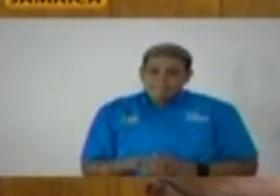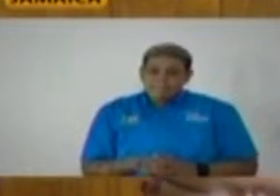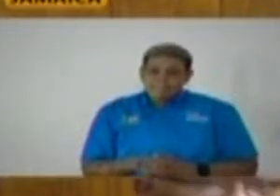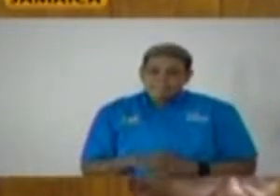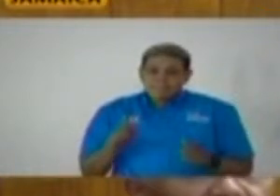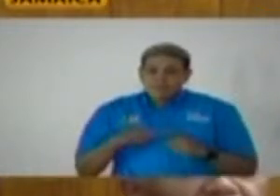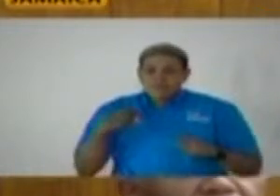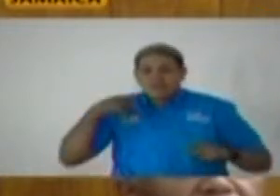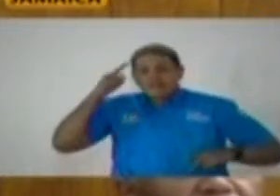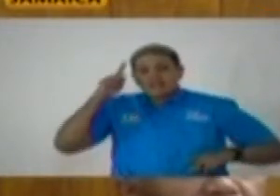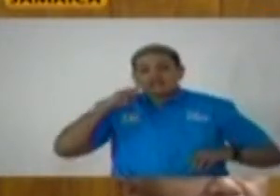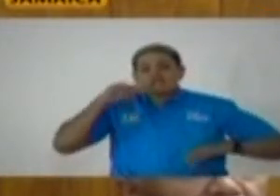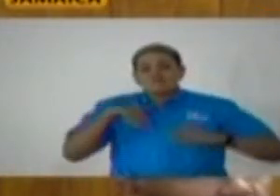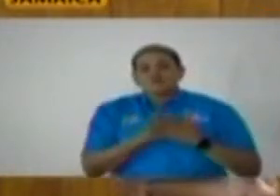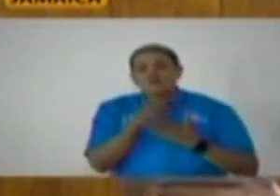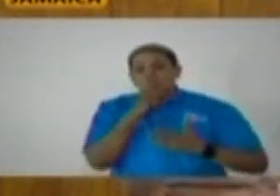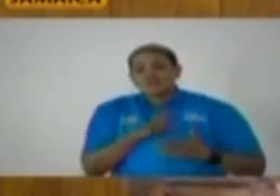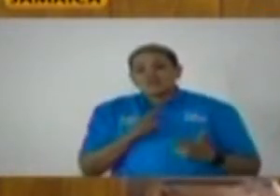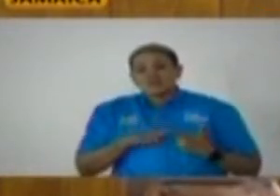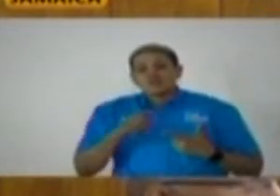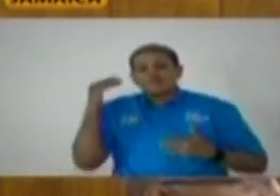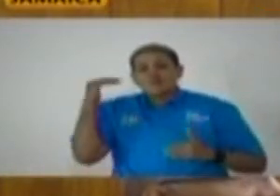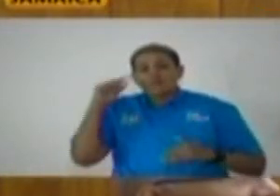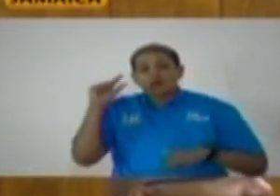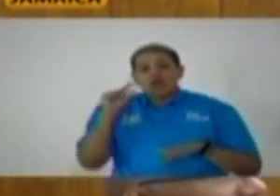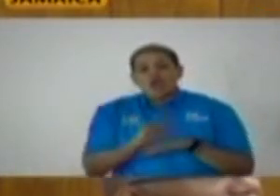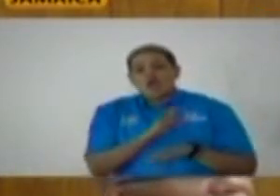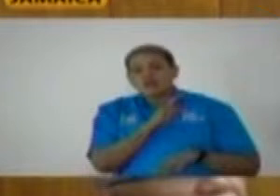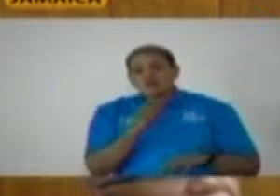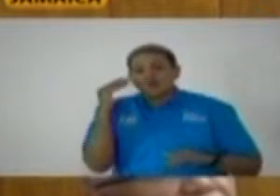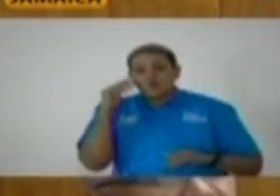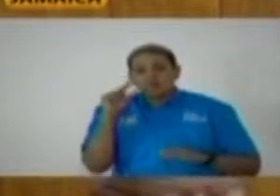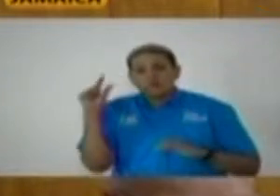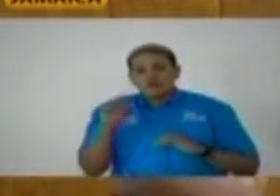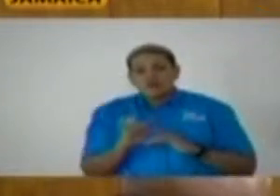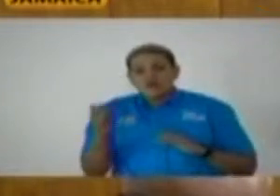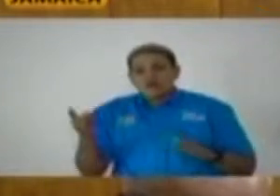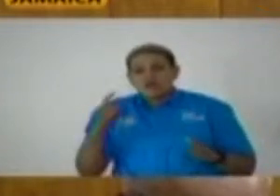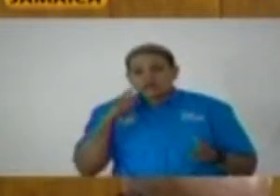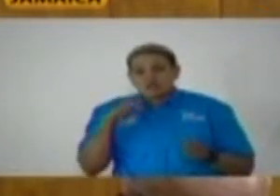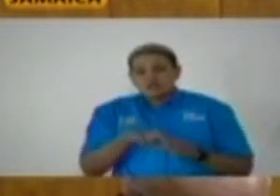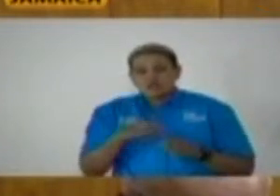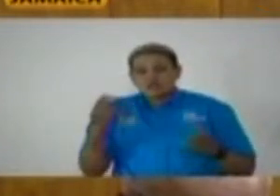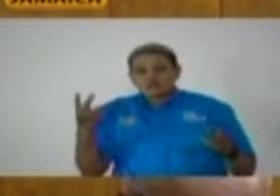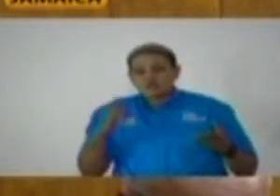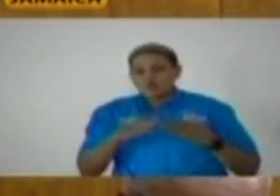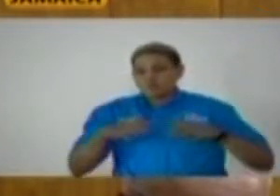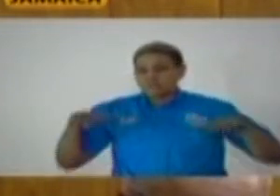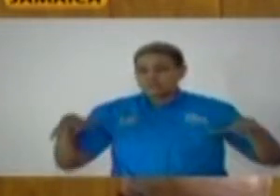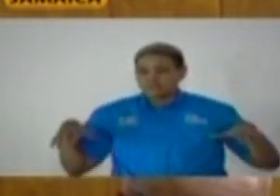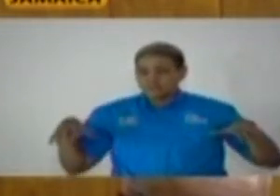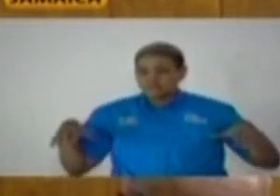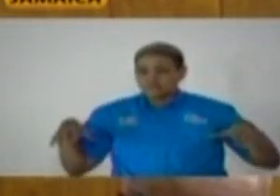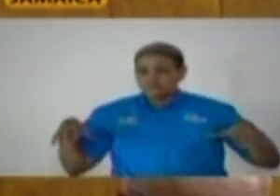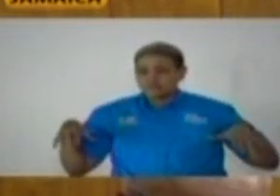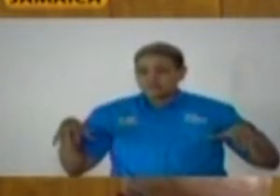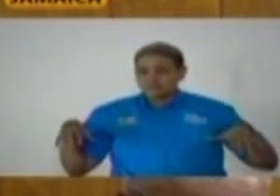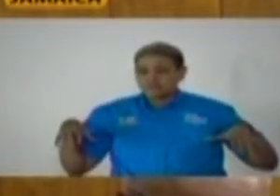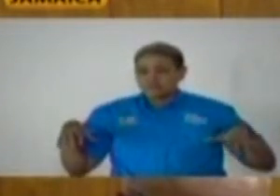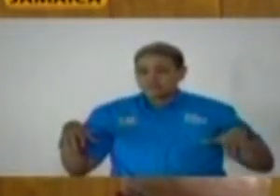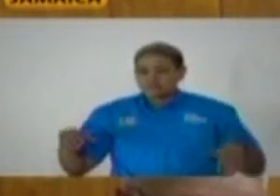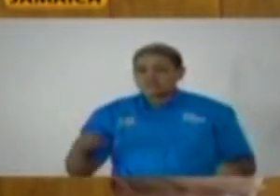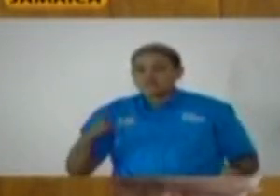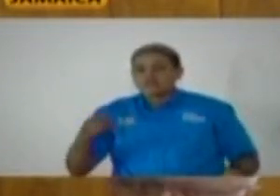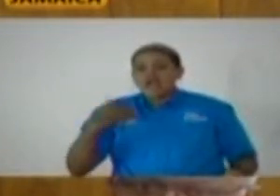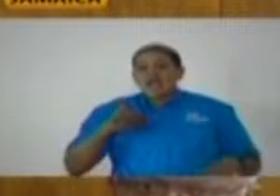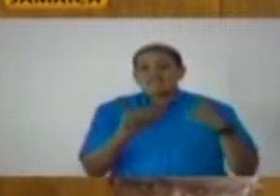Kingston, you have Hope Gardens, but it sits right there between 2 communities. When you have